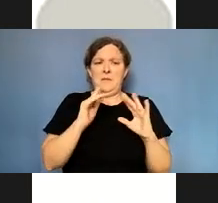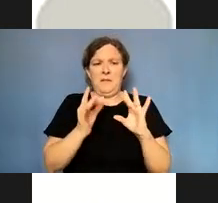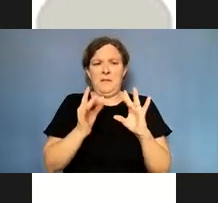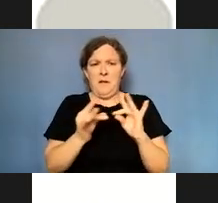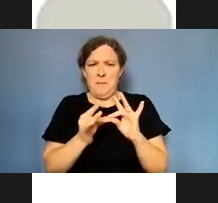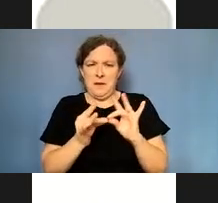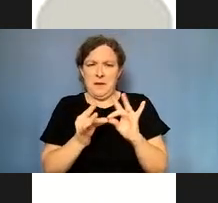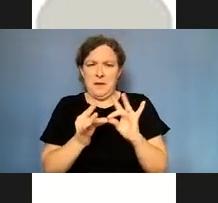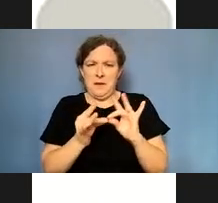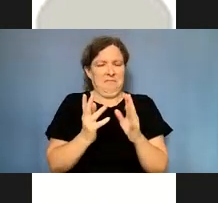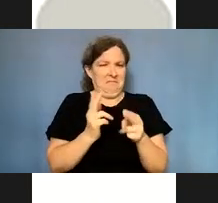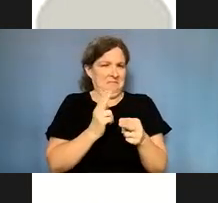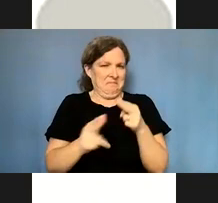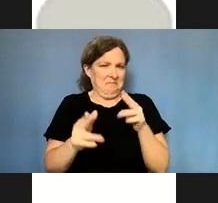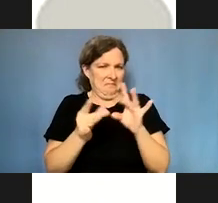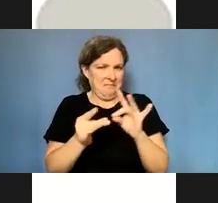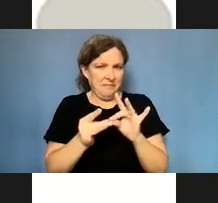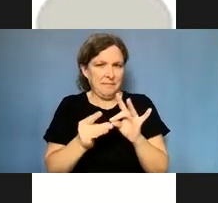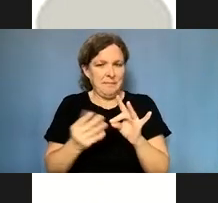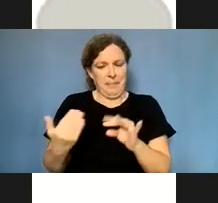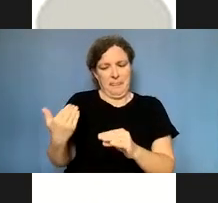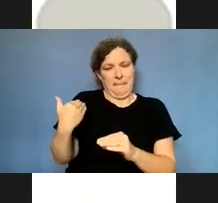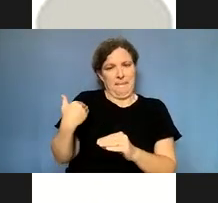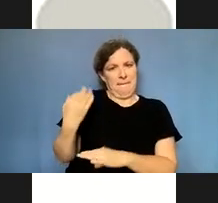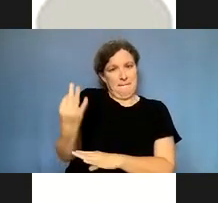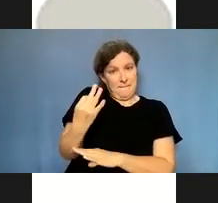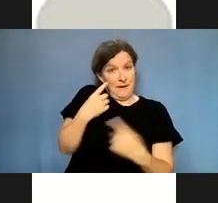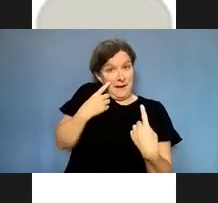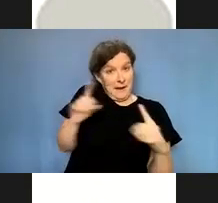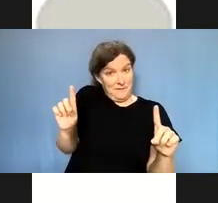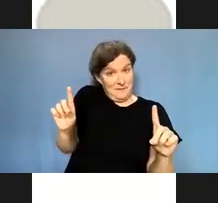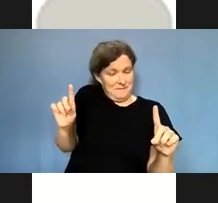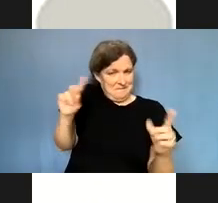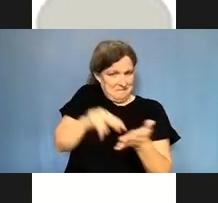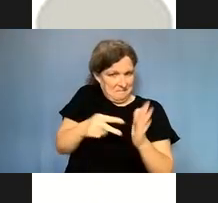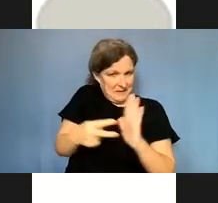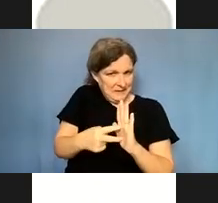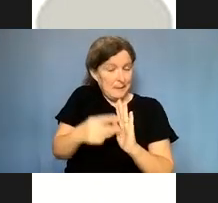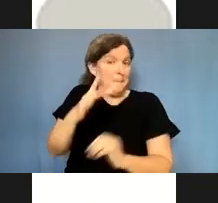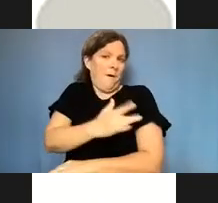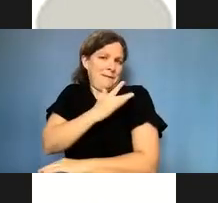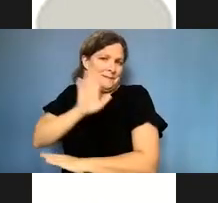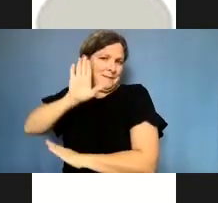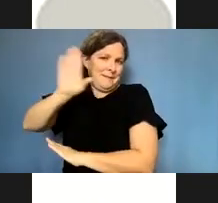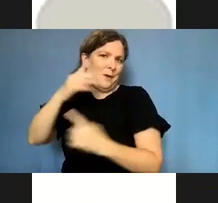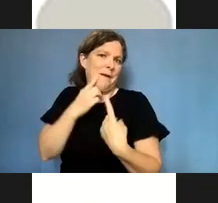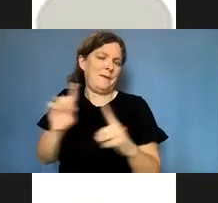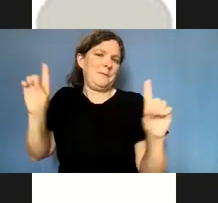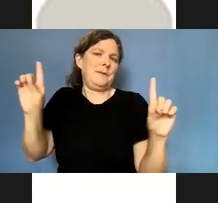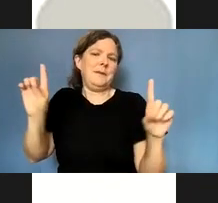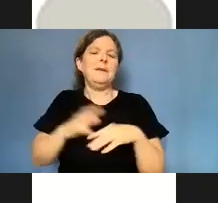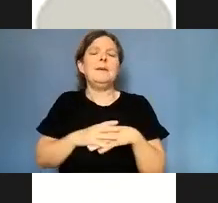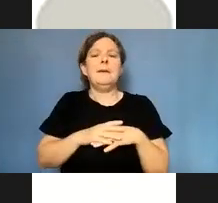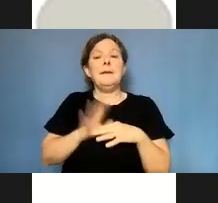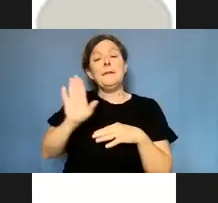through quickly the announcement that the province made on Friday, which is about, they're calling it an